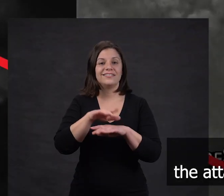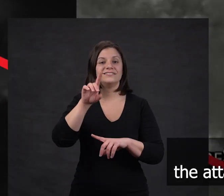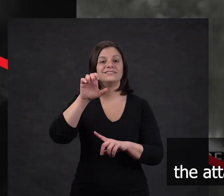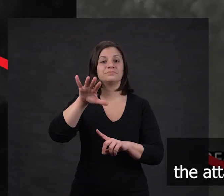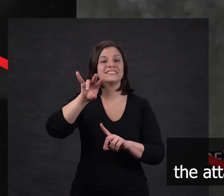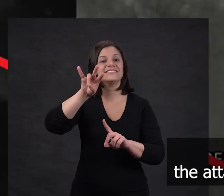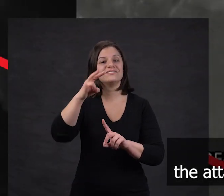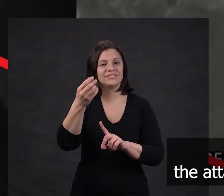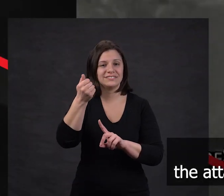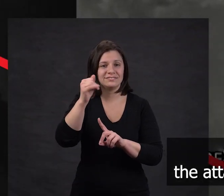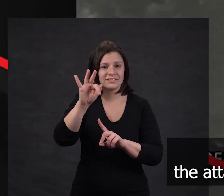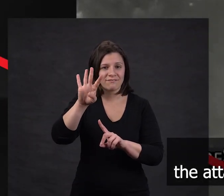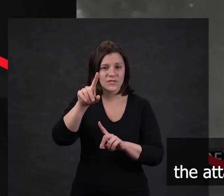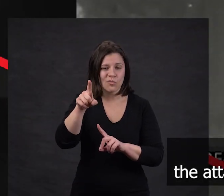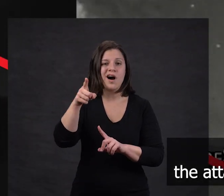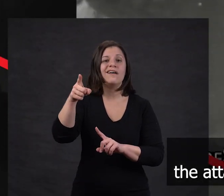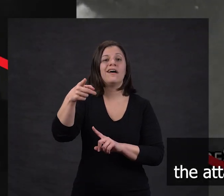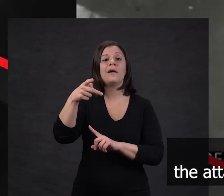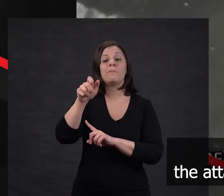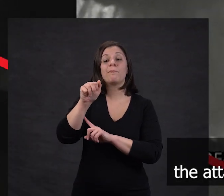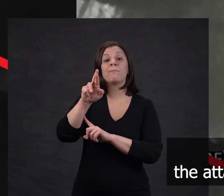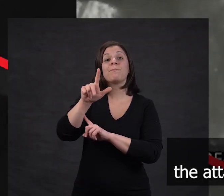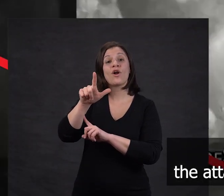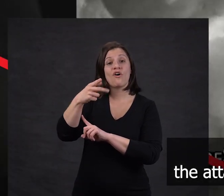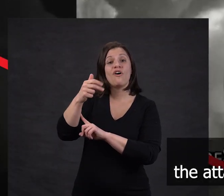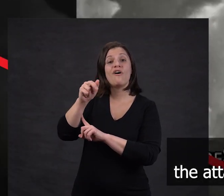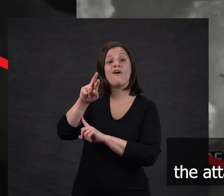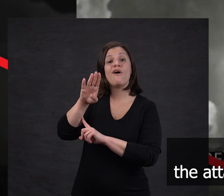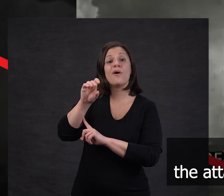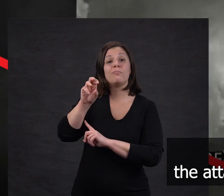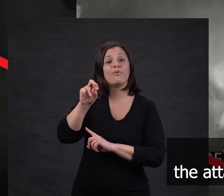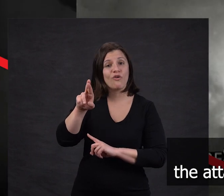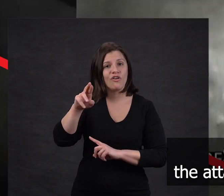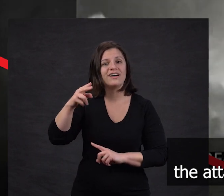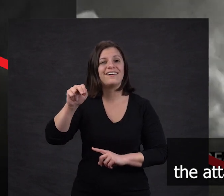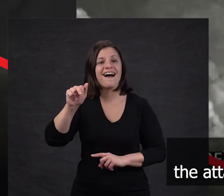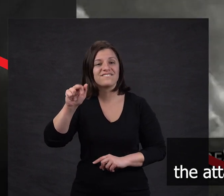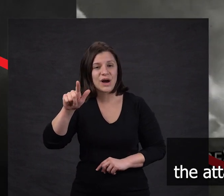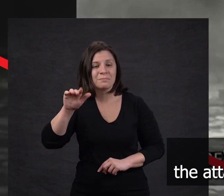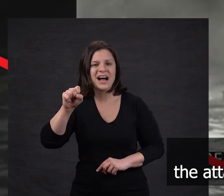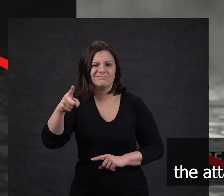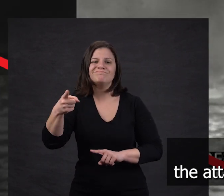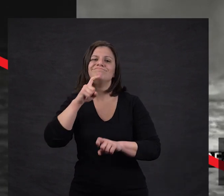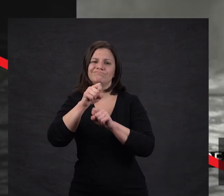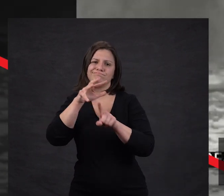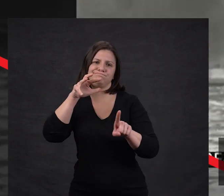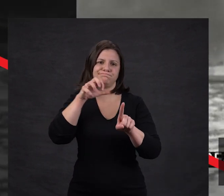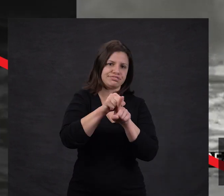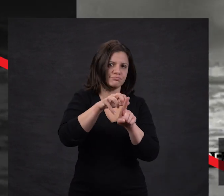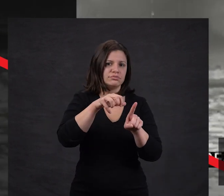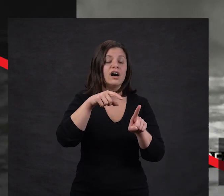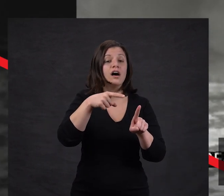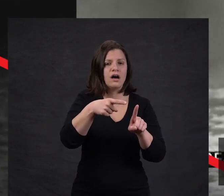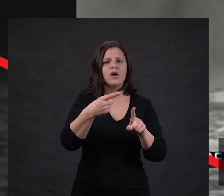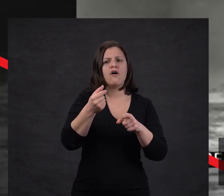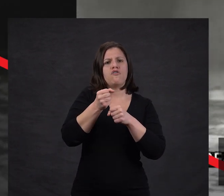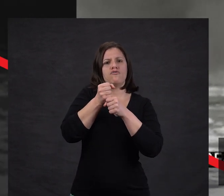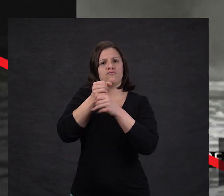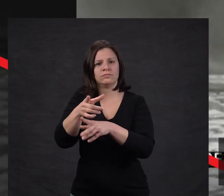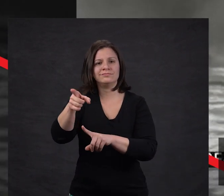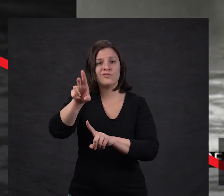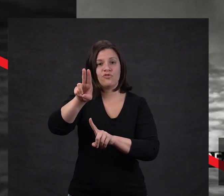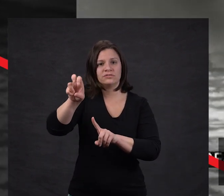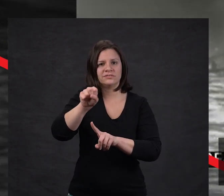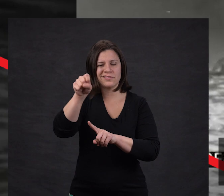On December 7, 1941, the attack on Pearl Harbor Naval Base fueled the United States to enter World War II.